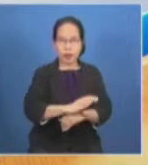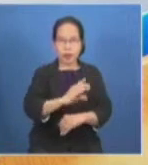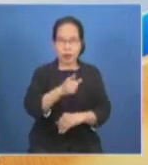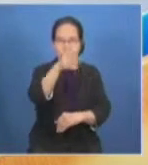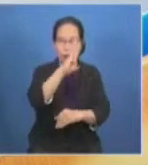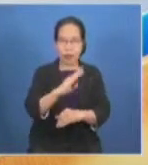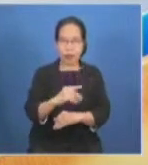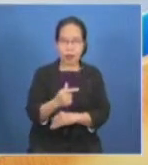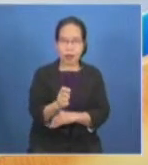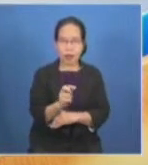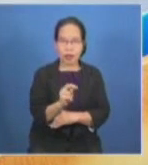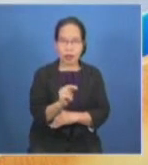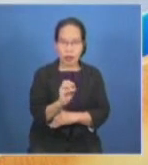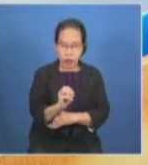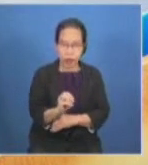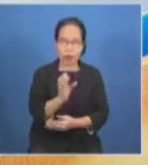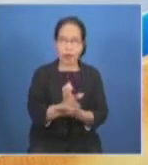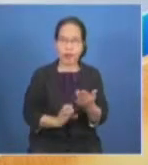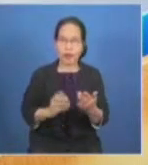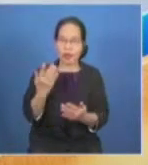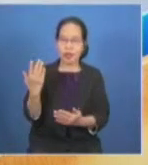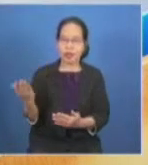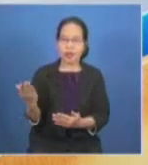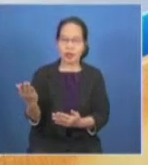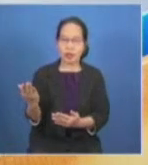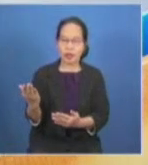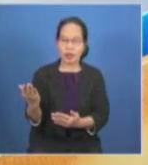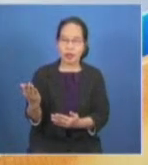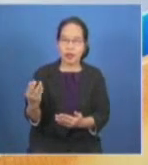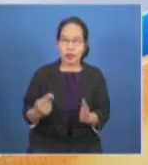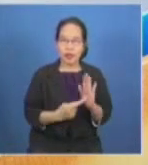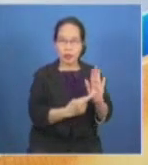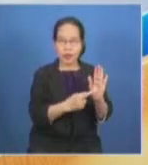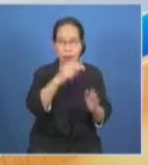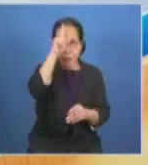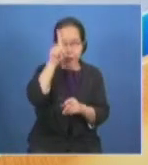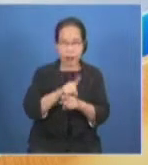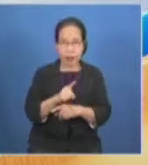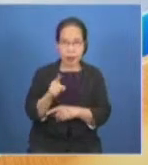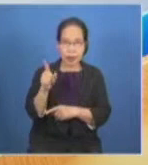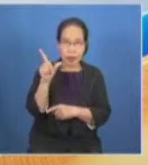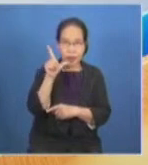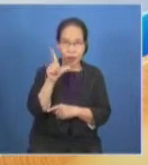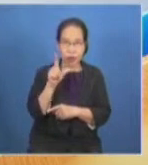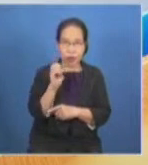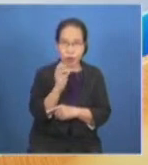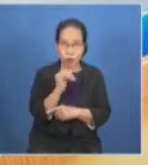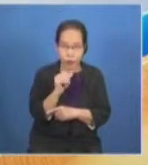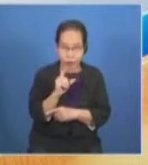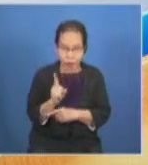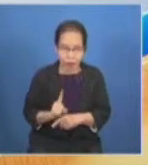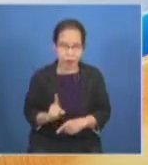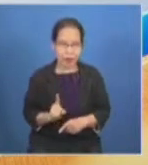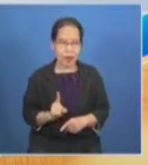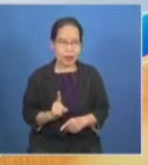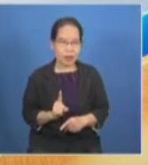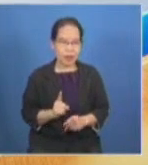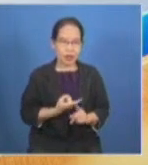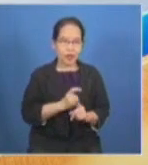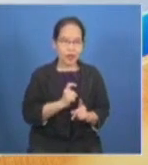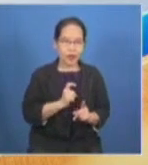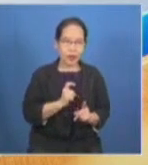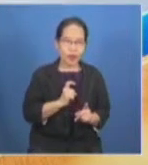of God International Quirino Chapter. And our representative, Brother Luis Nolasco, is with